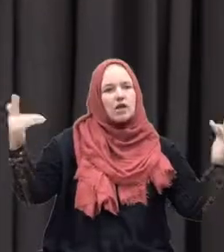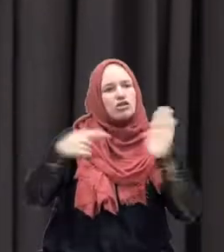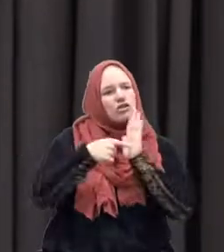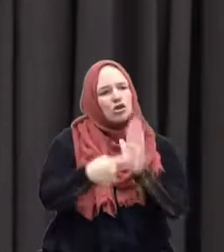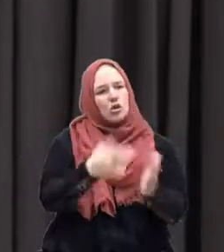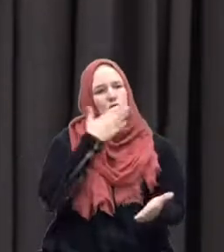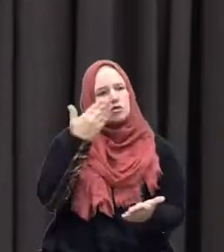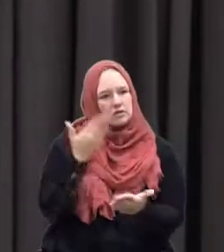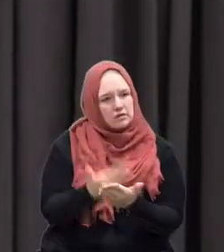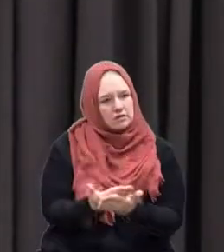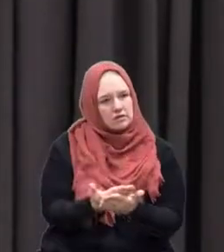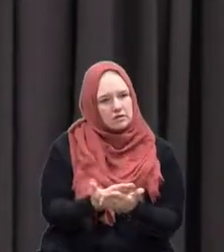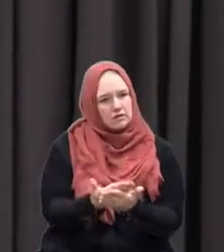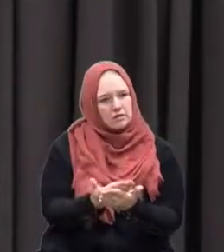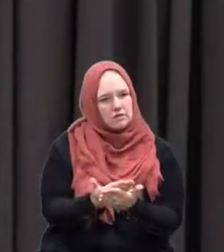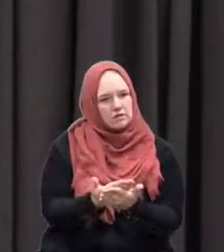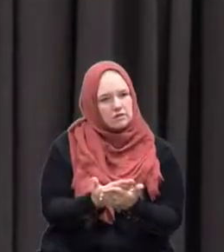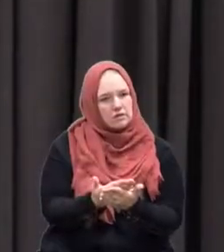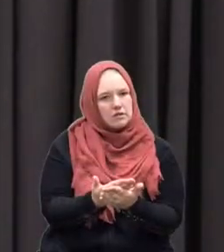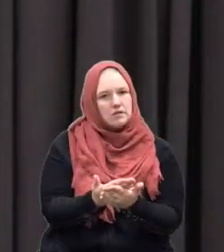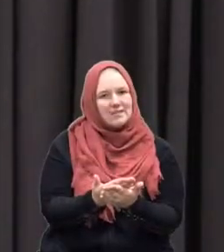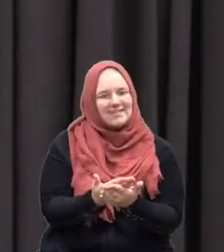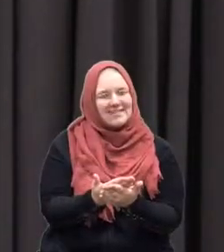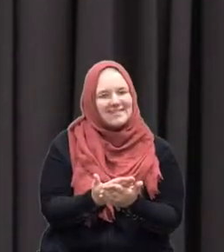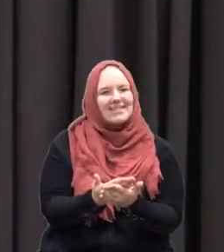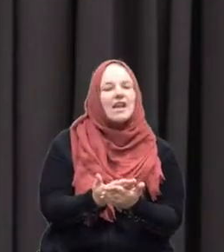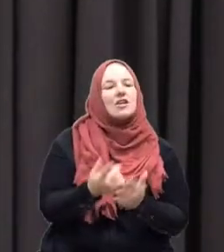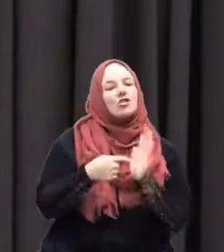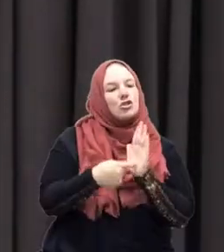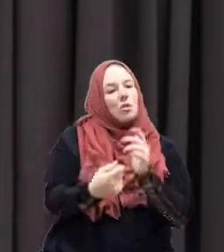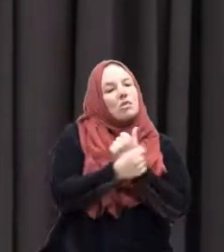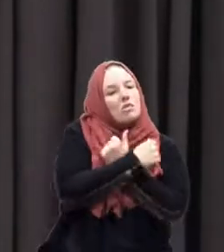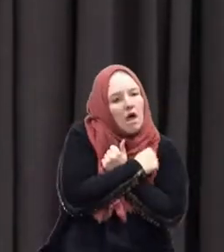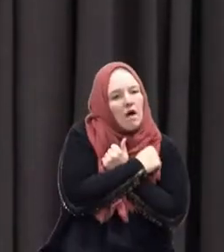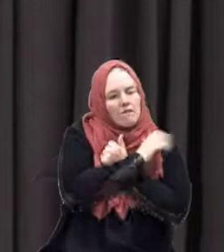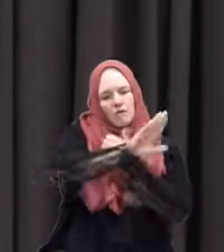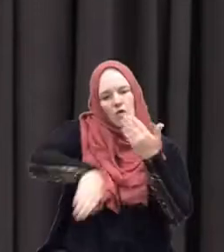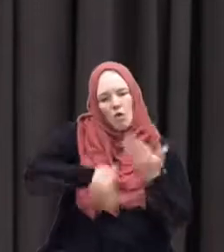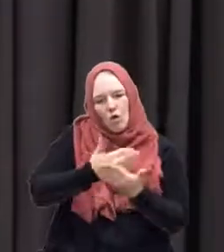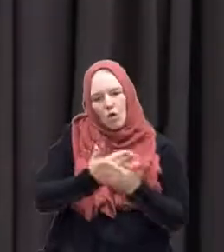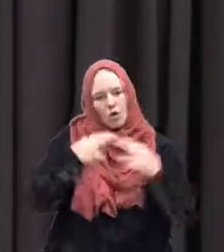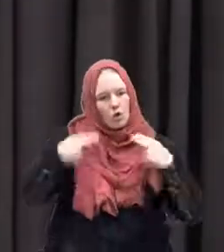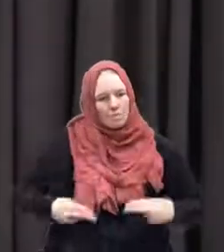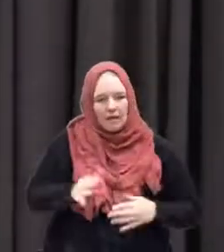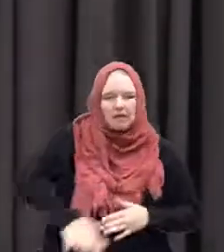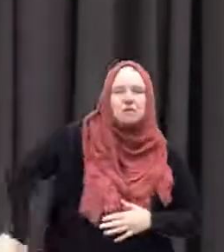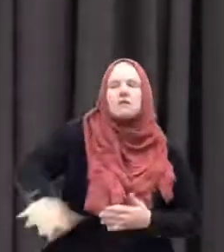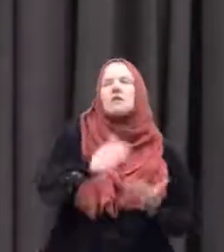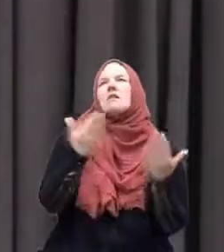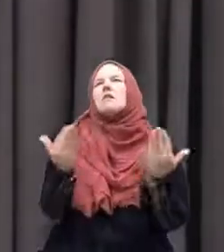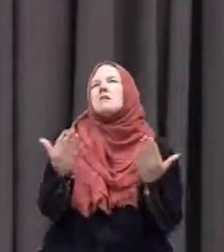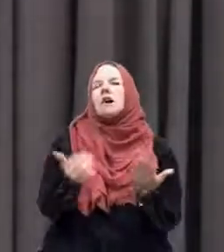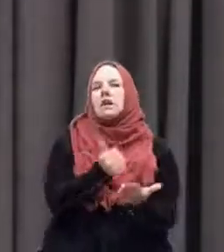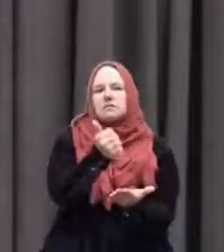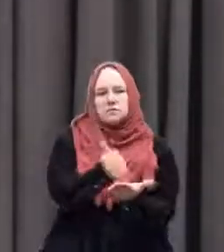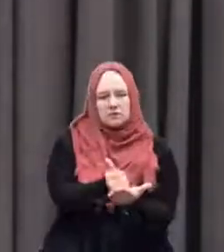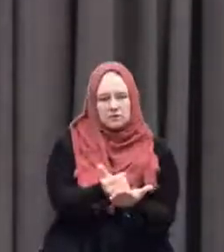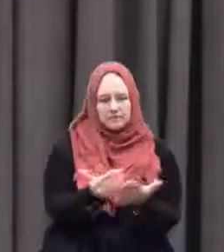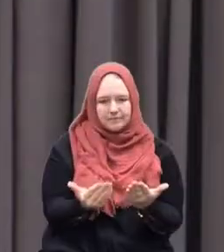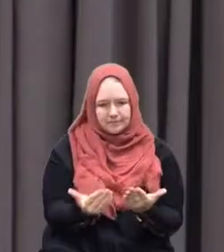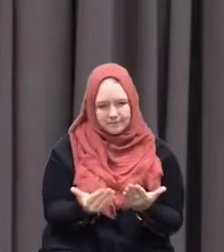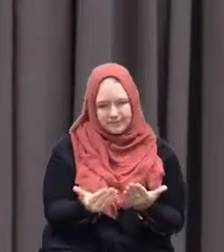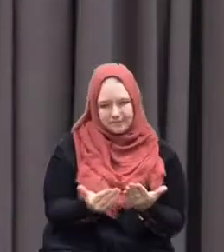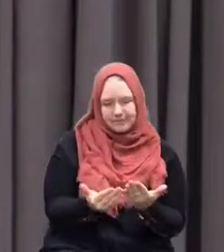goodness and compassion and love to humanity as a whole. Allahumma ameen.